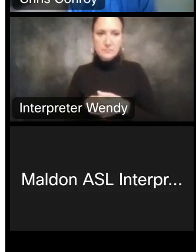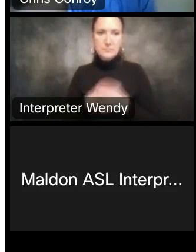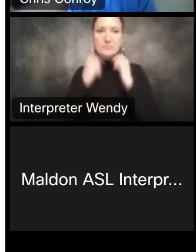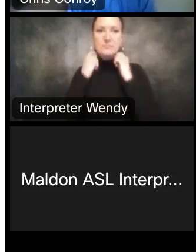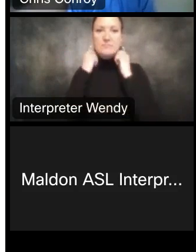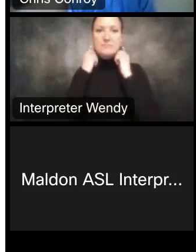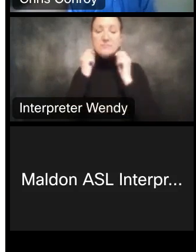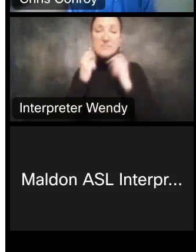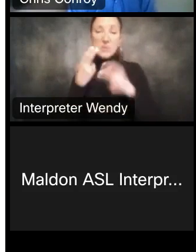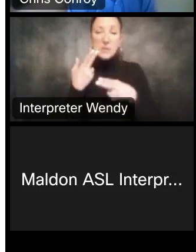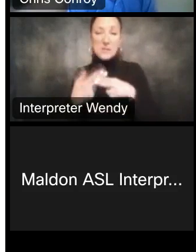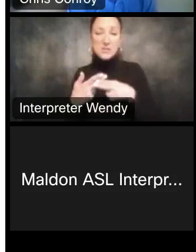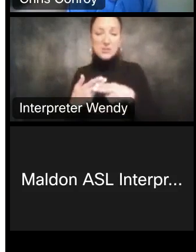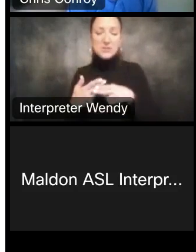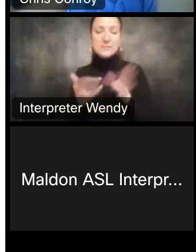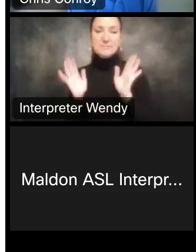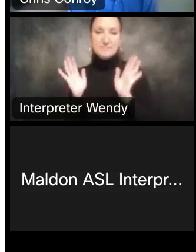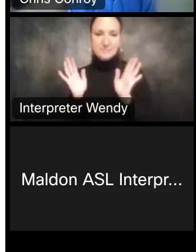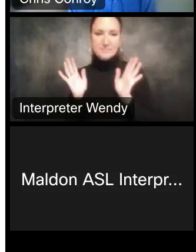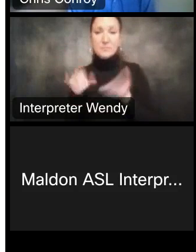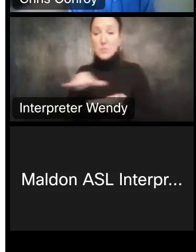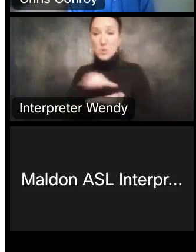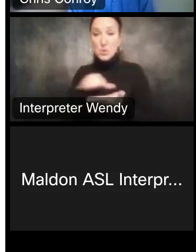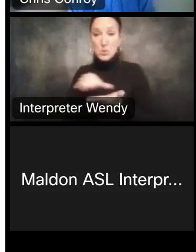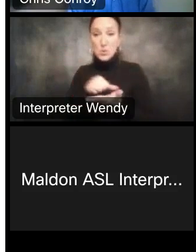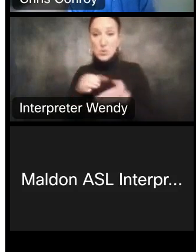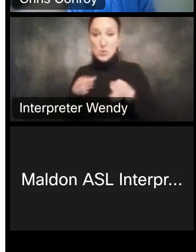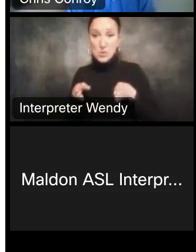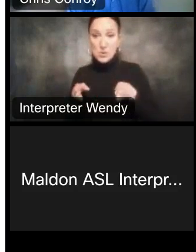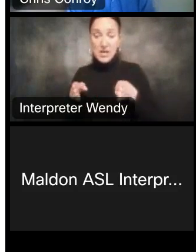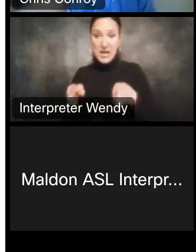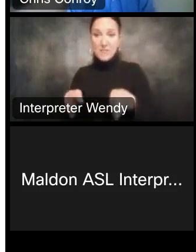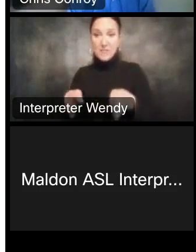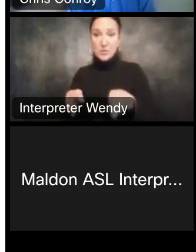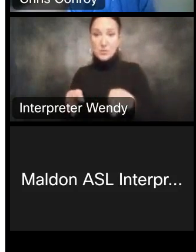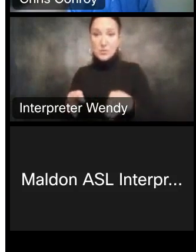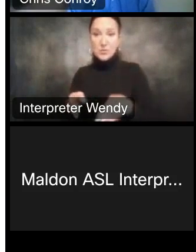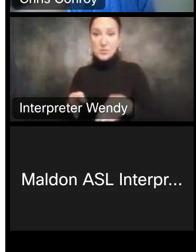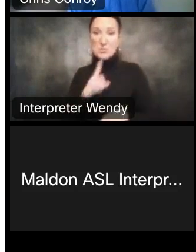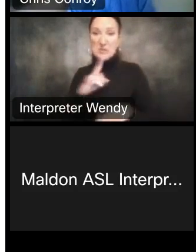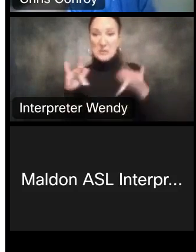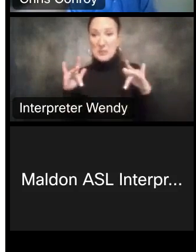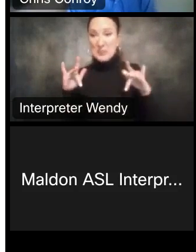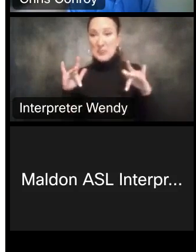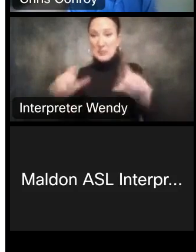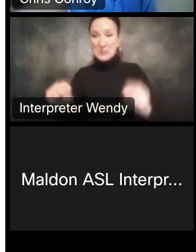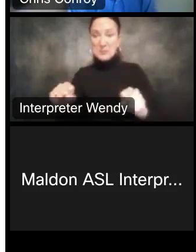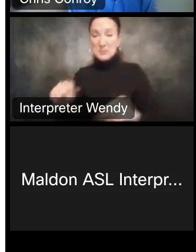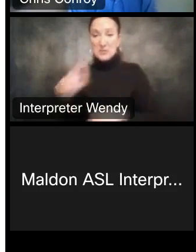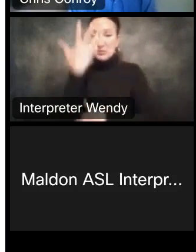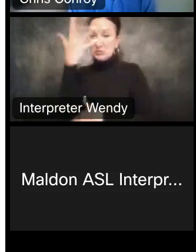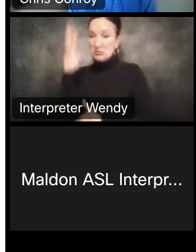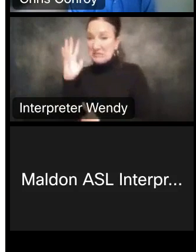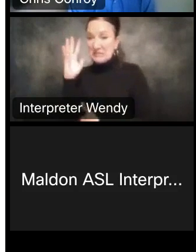As we mentioned earlier, New York Avenue is, as it is today, is really quite barren of any green space and any